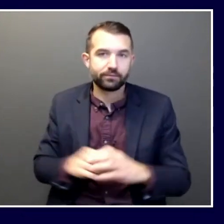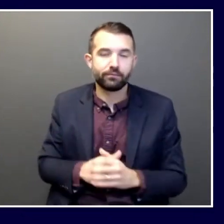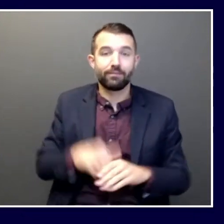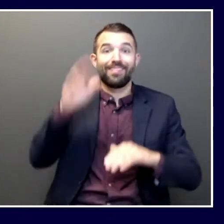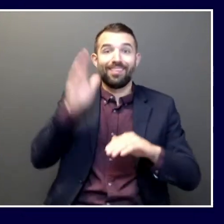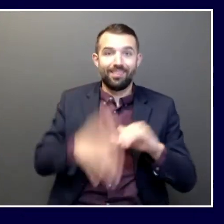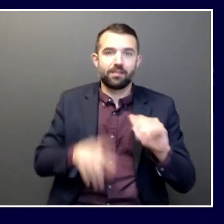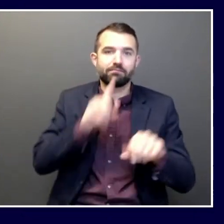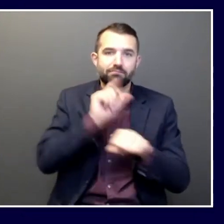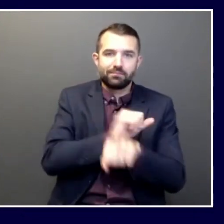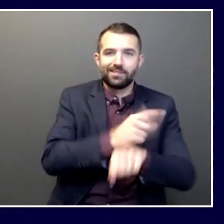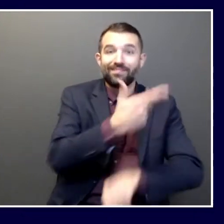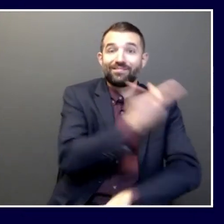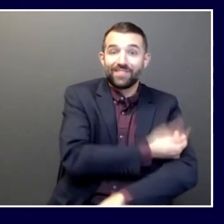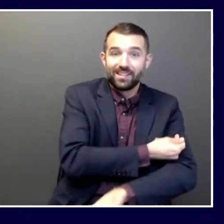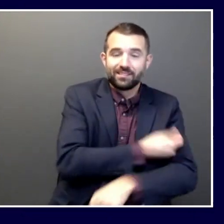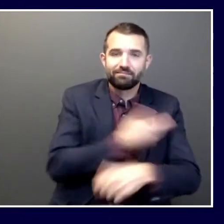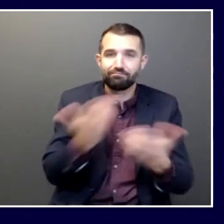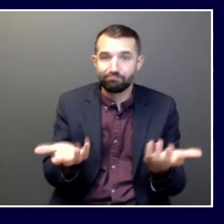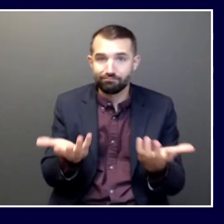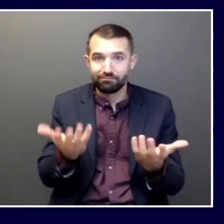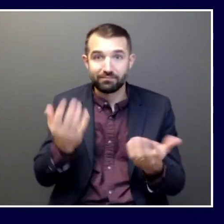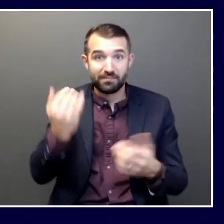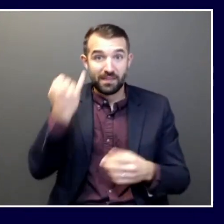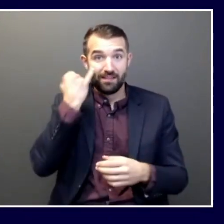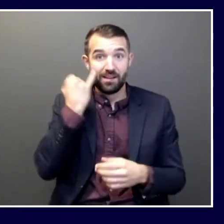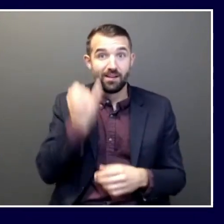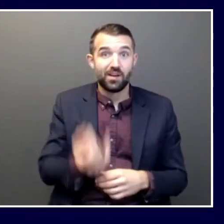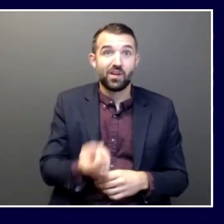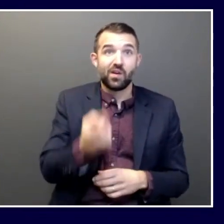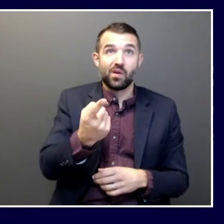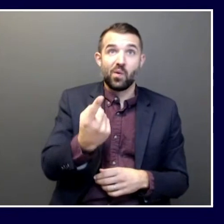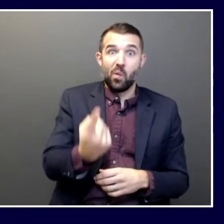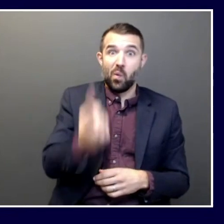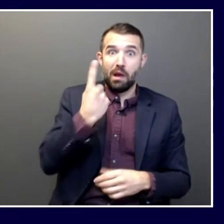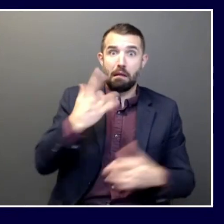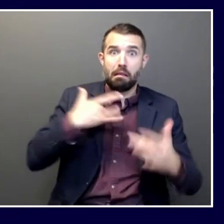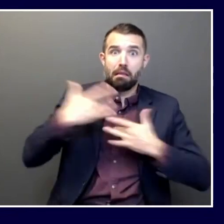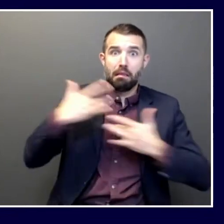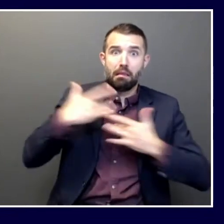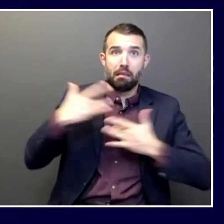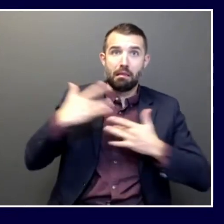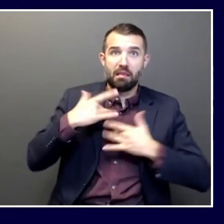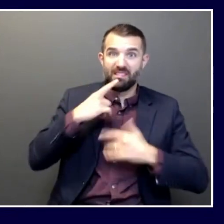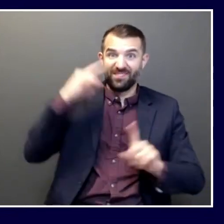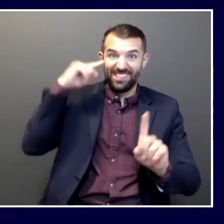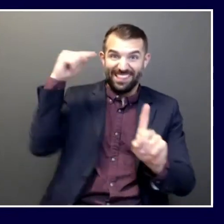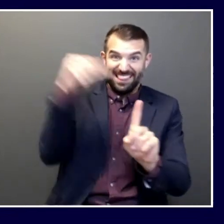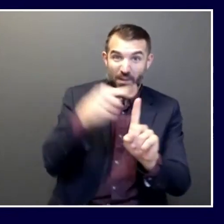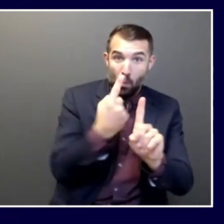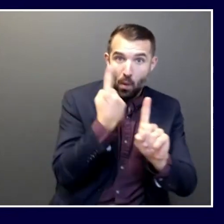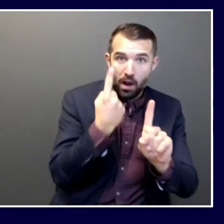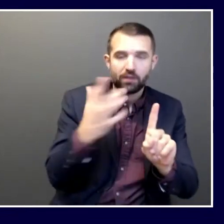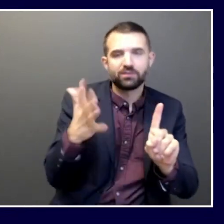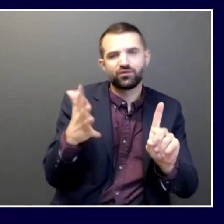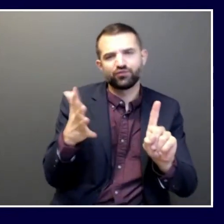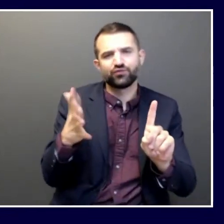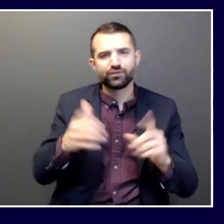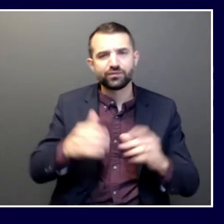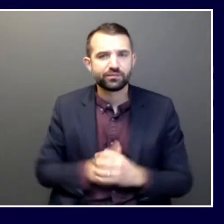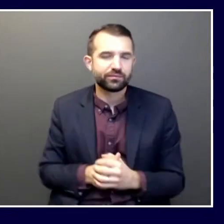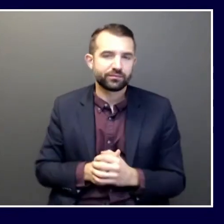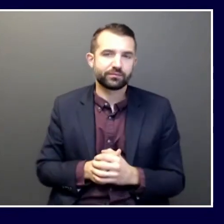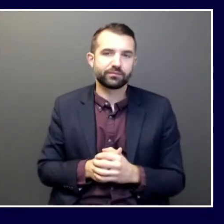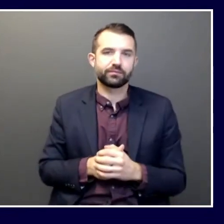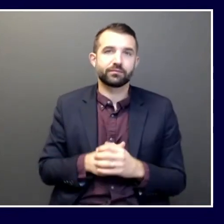concern when it comes to your child's health, the question on the table is this. With COVID at high